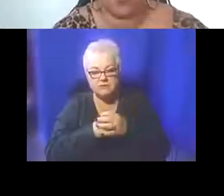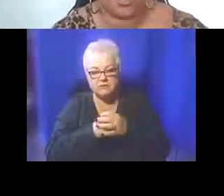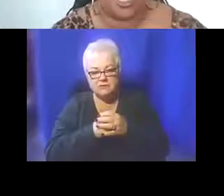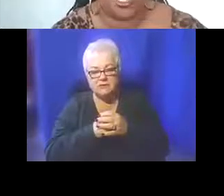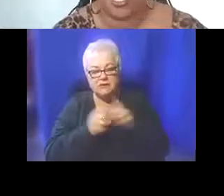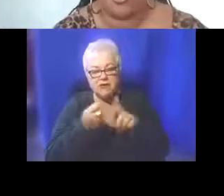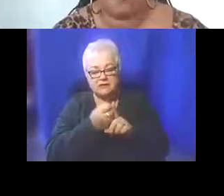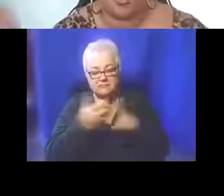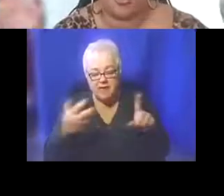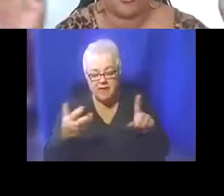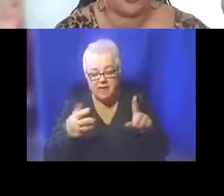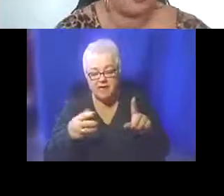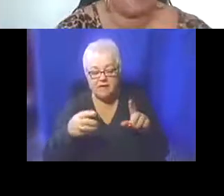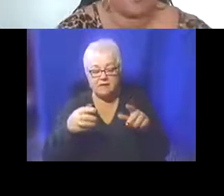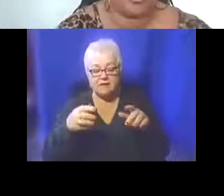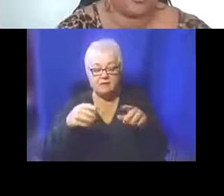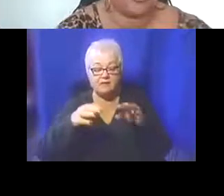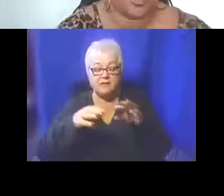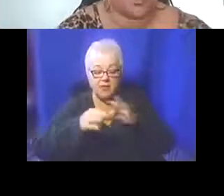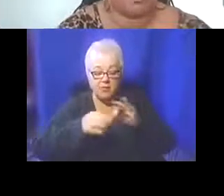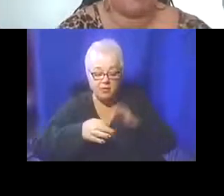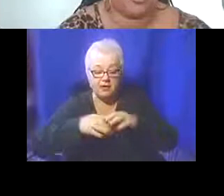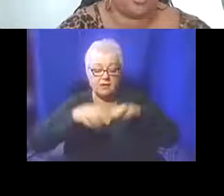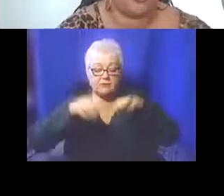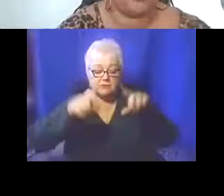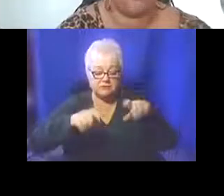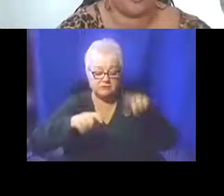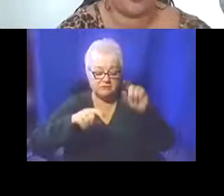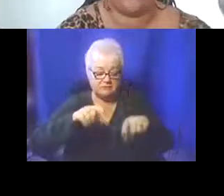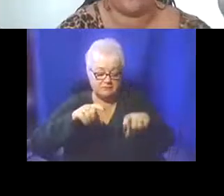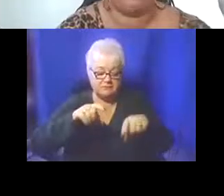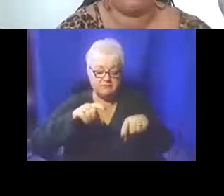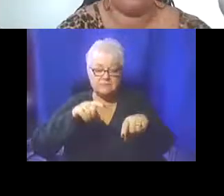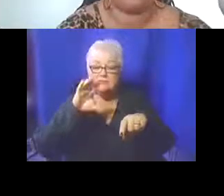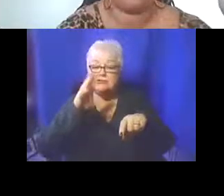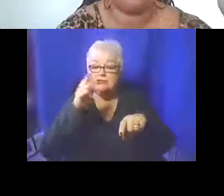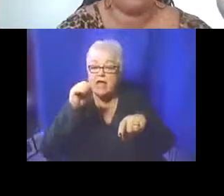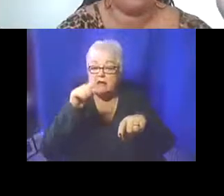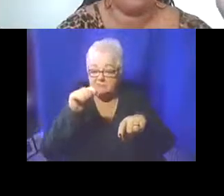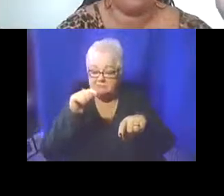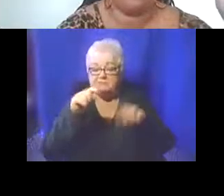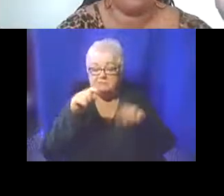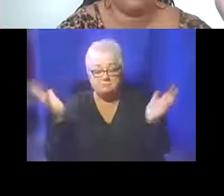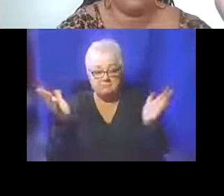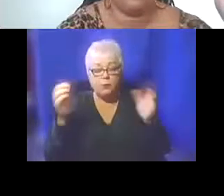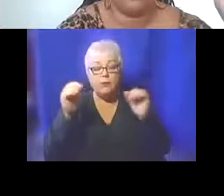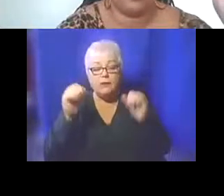elaborate, question any of these, put it in the chat and we can do that as well.